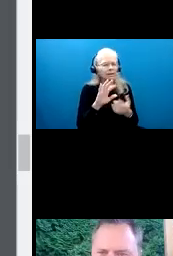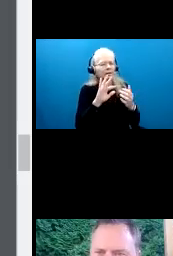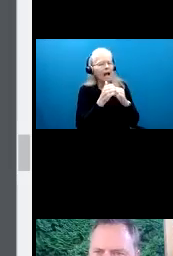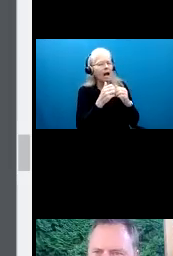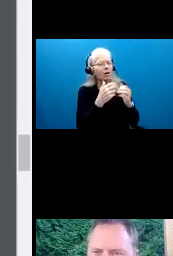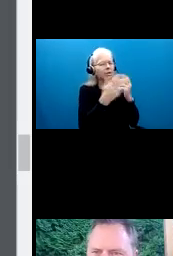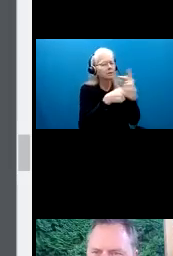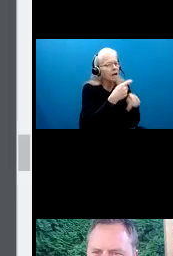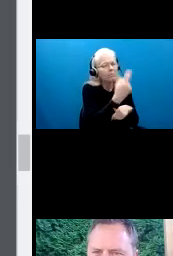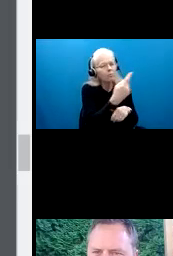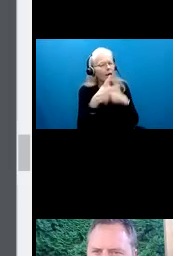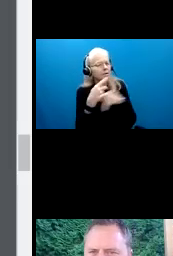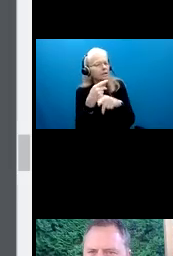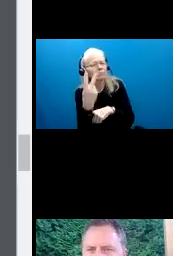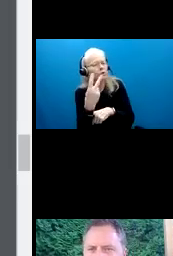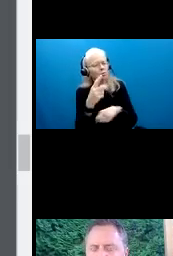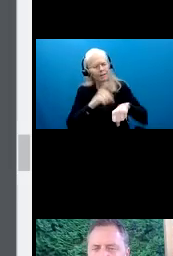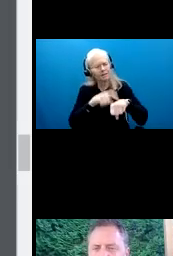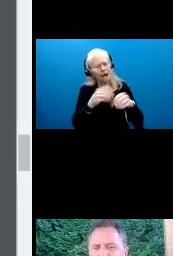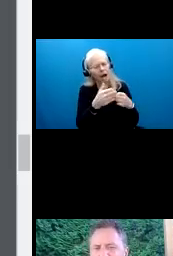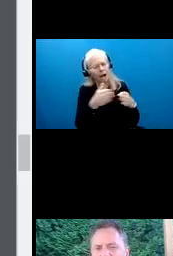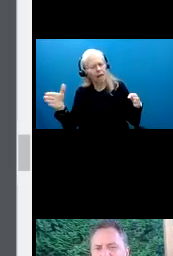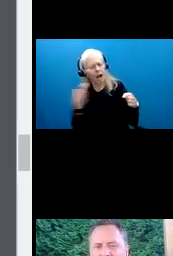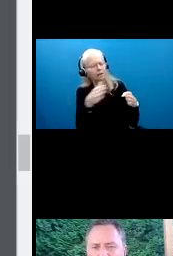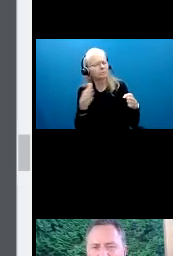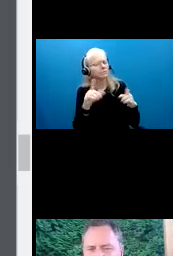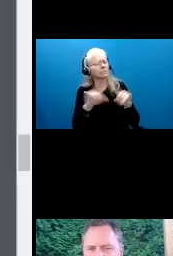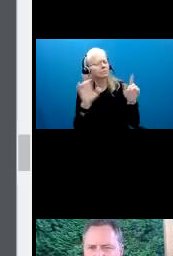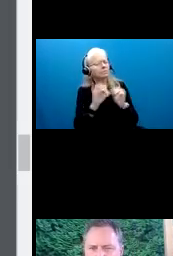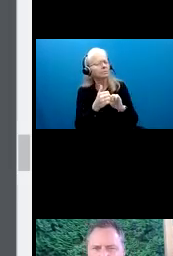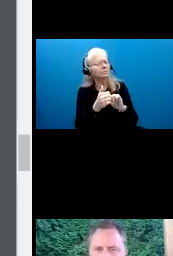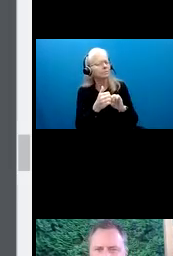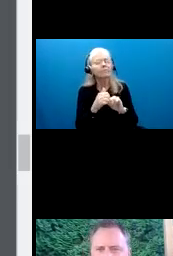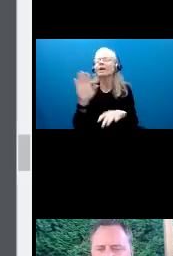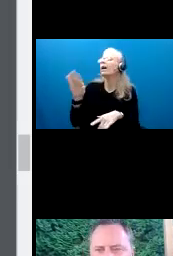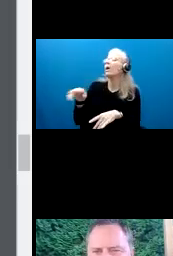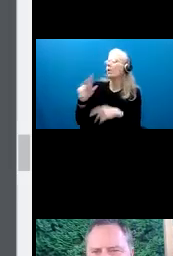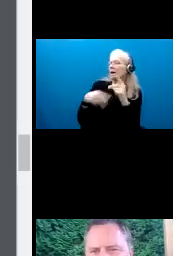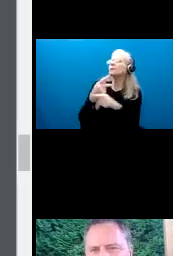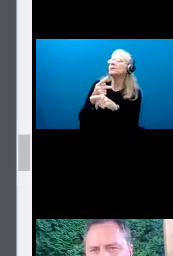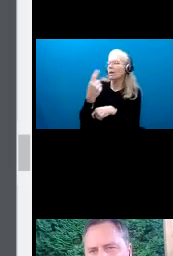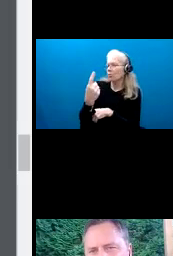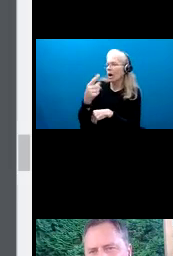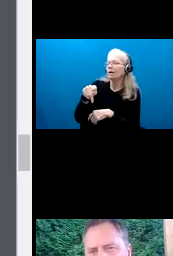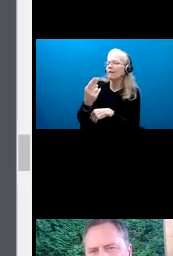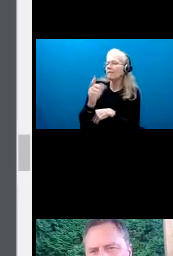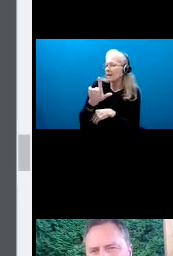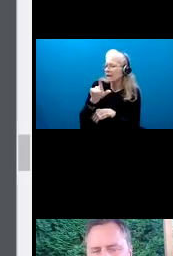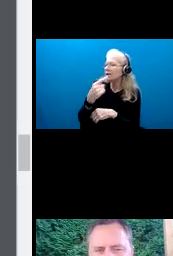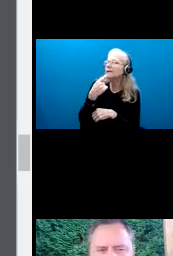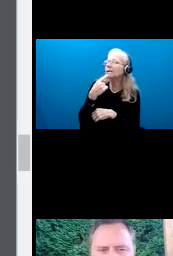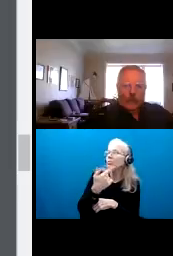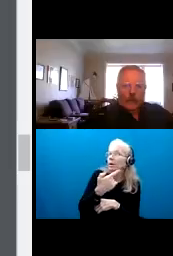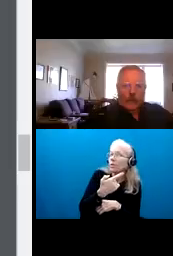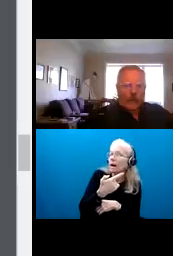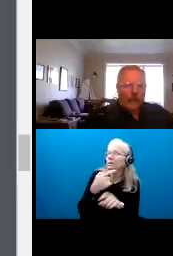2? Type 2, hold on. I do have type 1, like Phil said, is 21. I want to say type 2 is